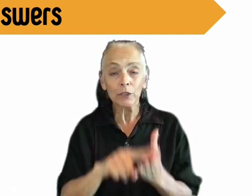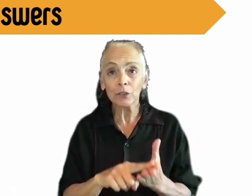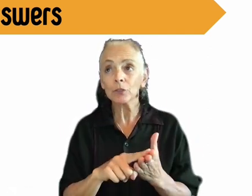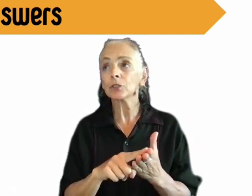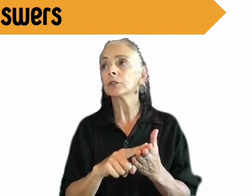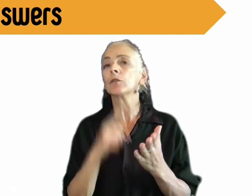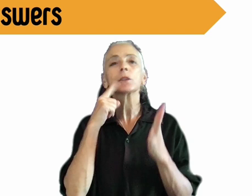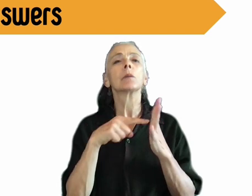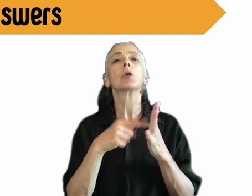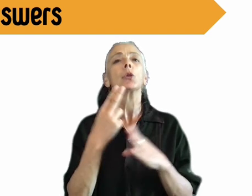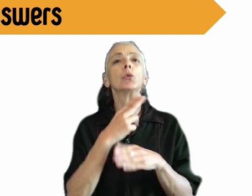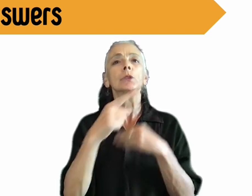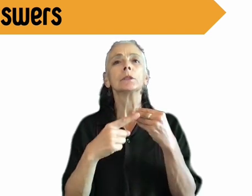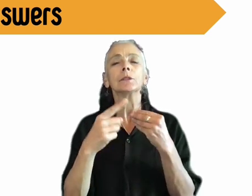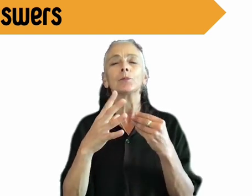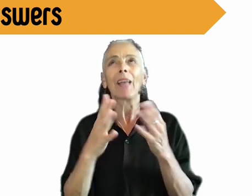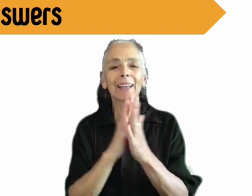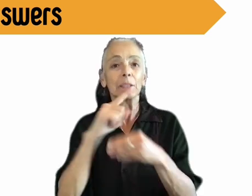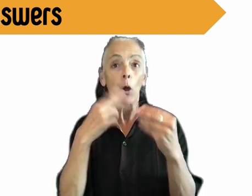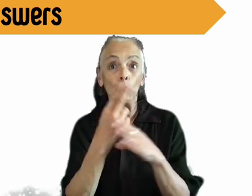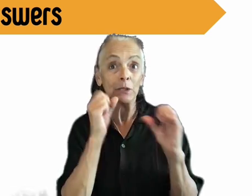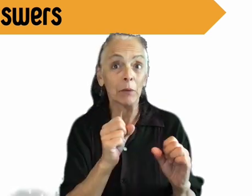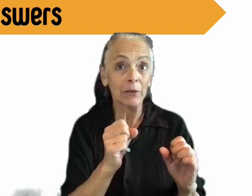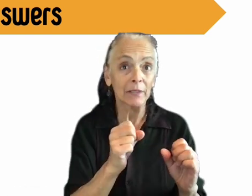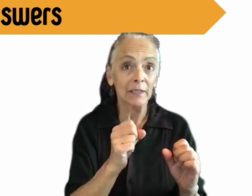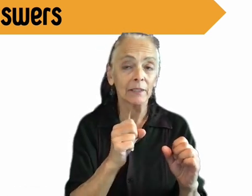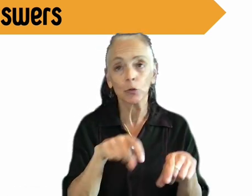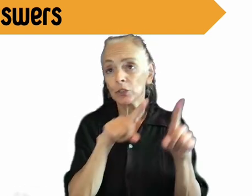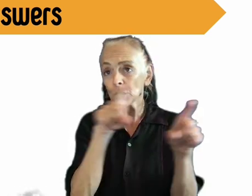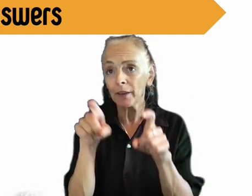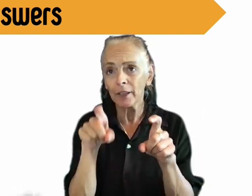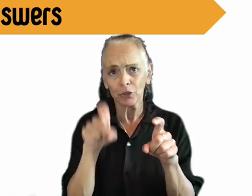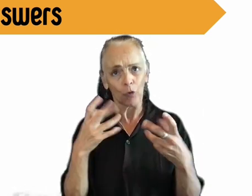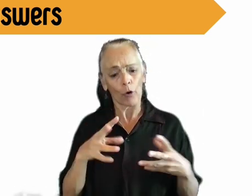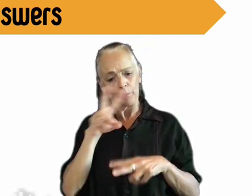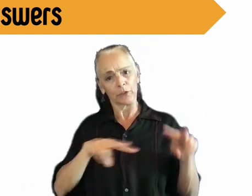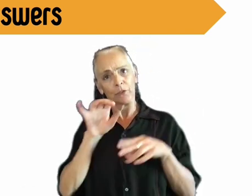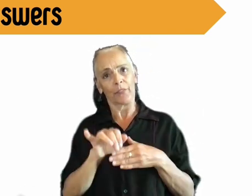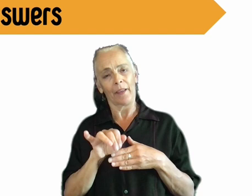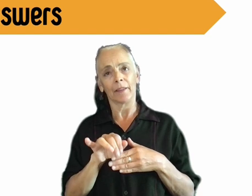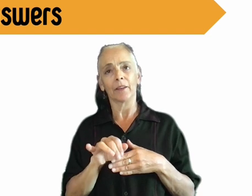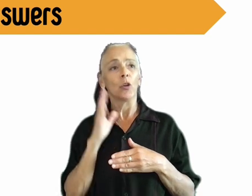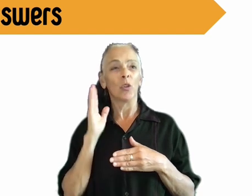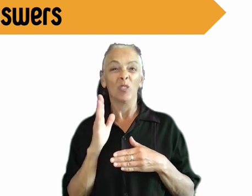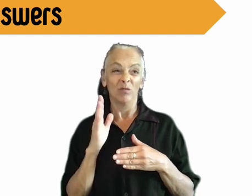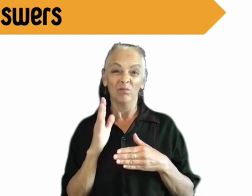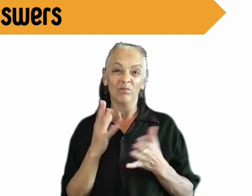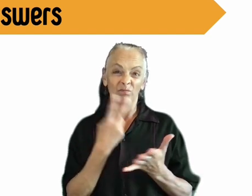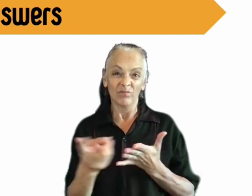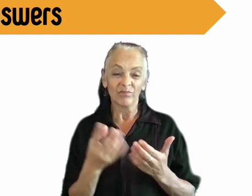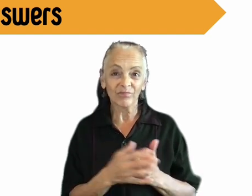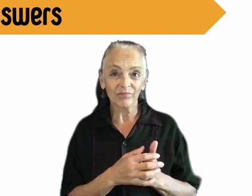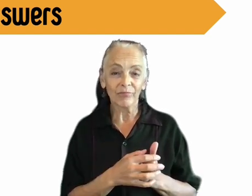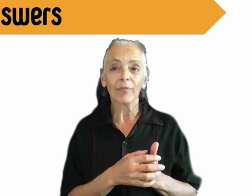about usability and the survey you should have been observing it in the first place right you are going to let yourself and everyone else found more